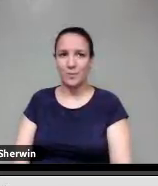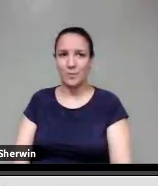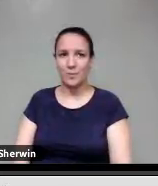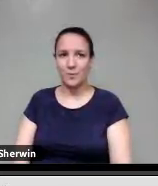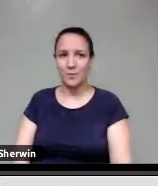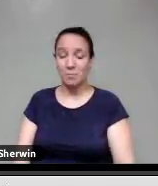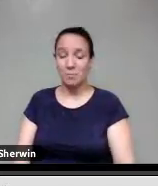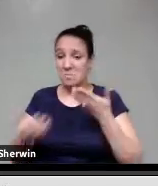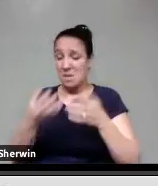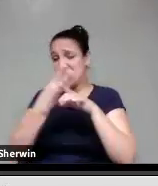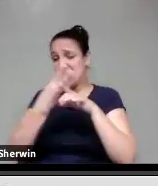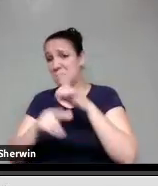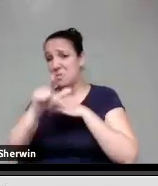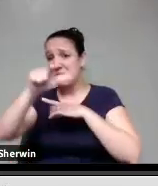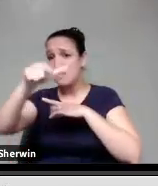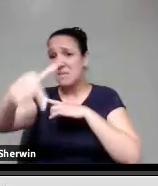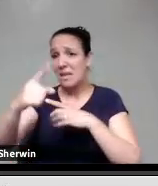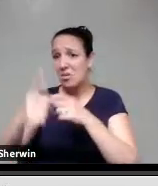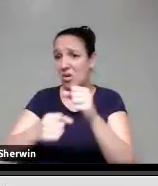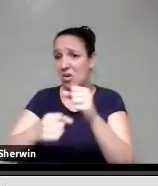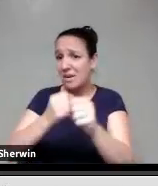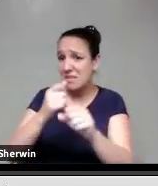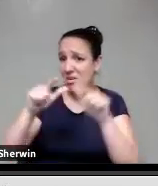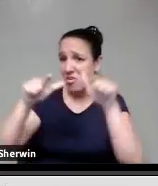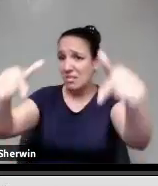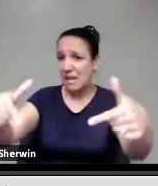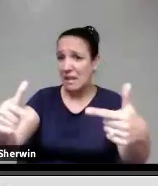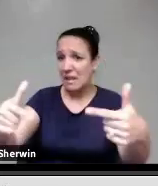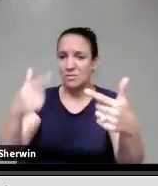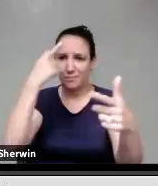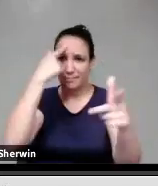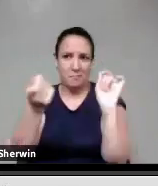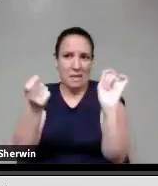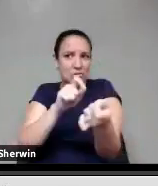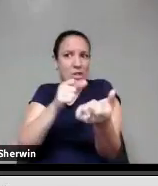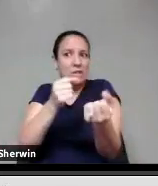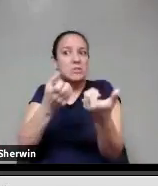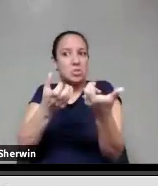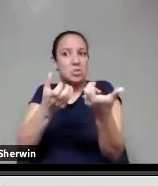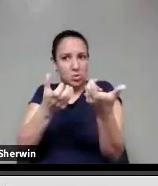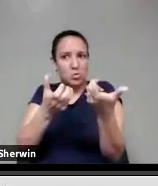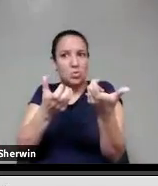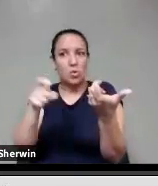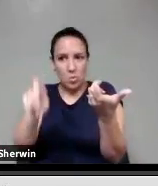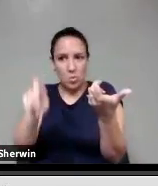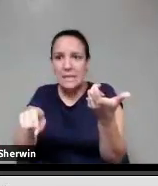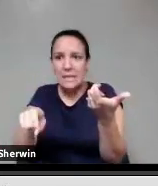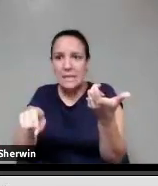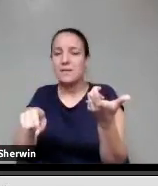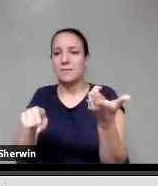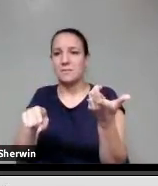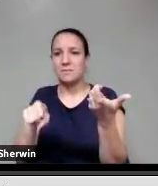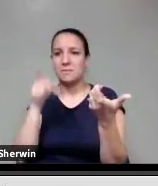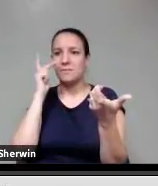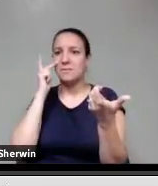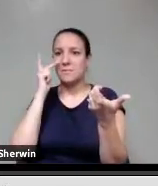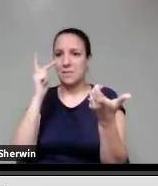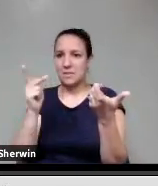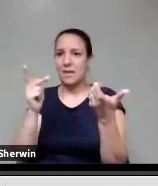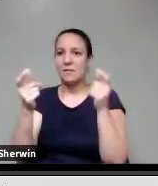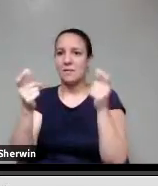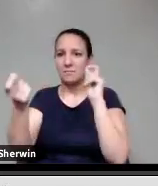year. So if you keep that conversation going, they expect it. They expect to see the ear appear in the lobby every couple